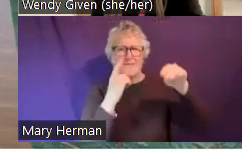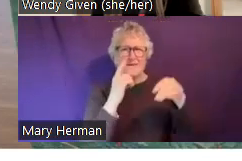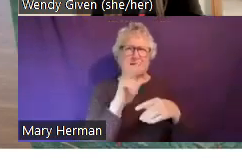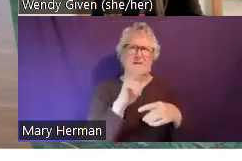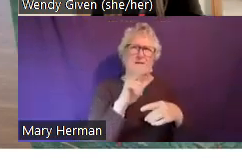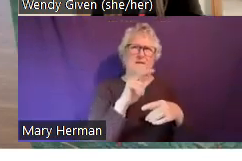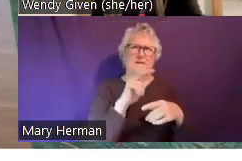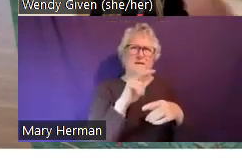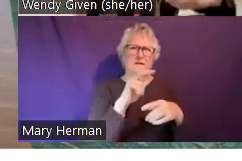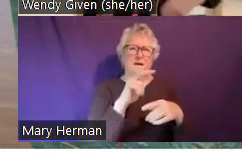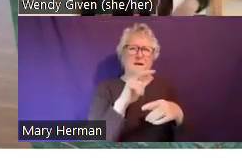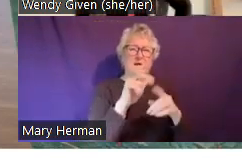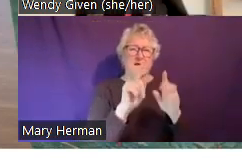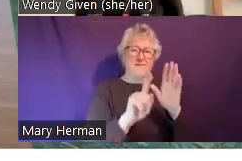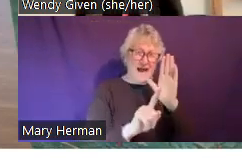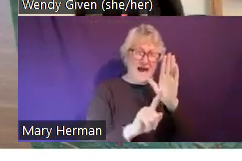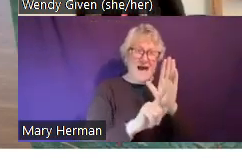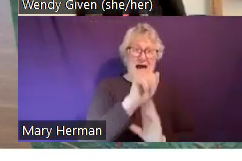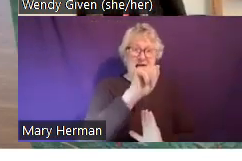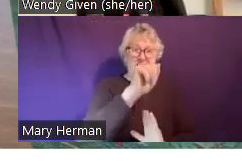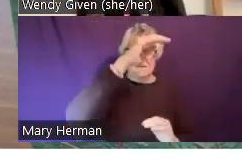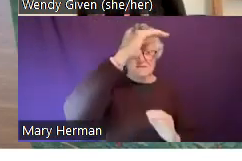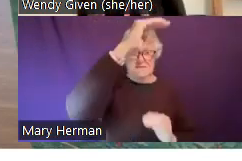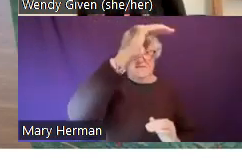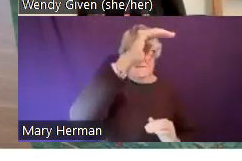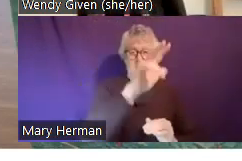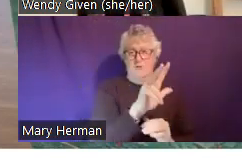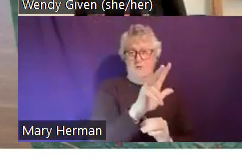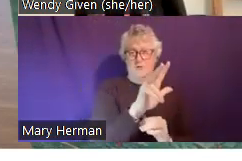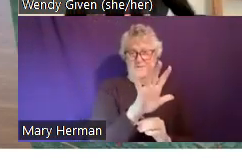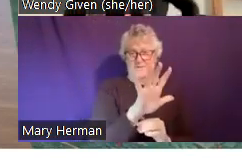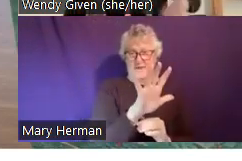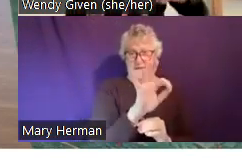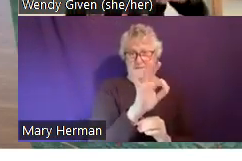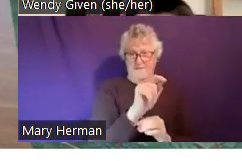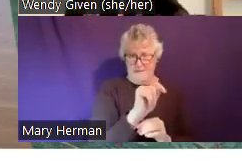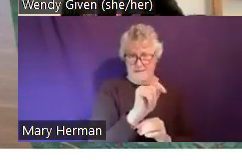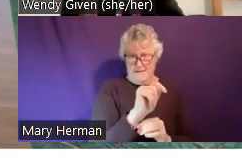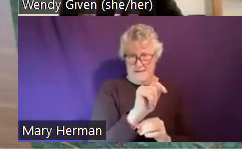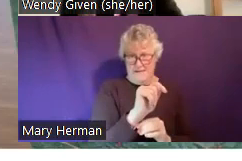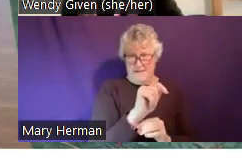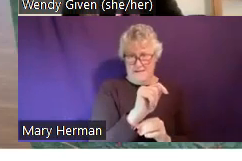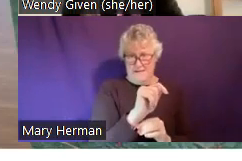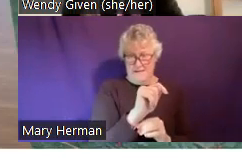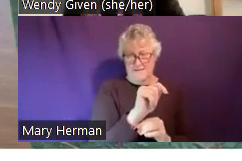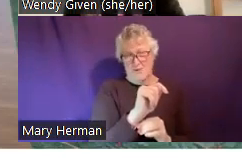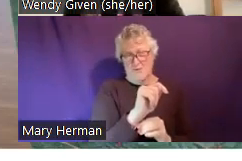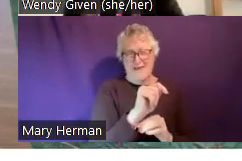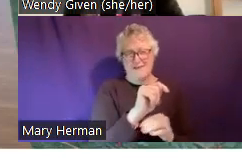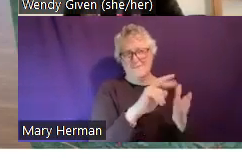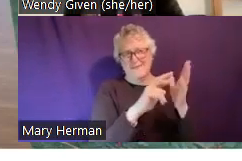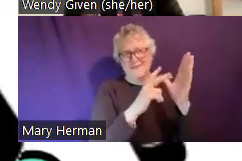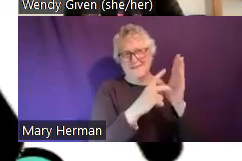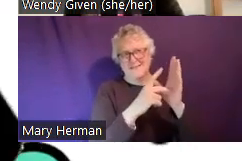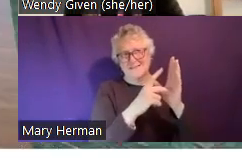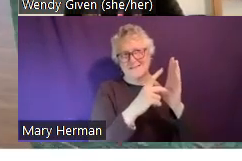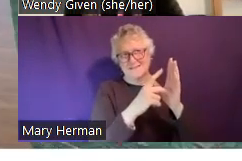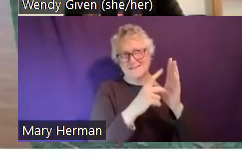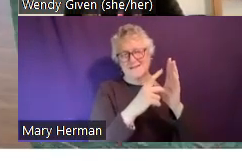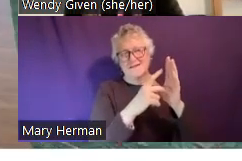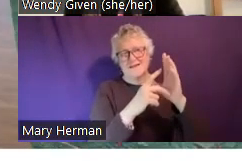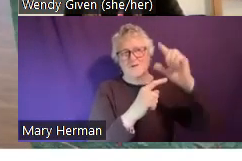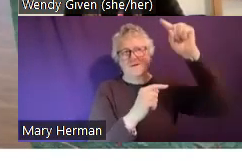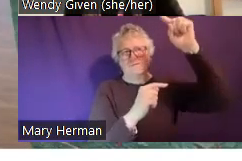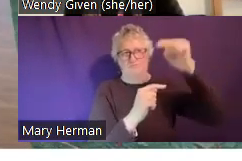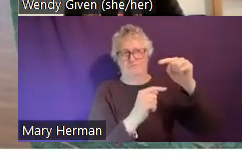the highest spot. So that's 20 feet because you got to be 15 feet above the ground.